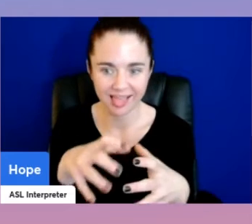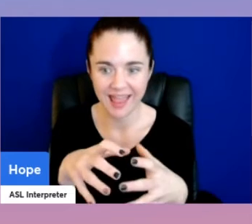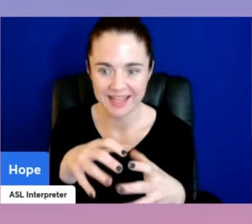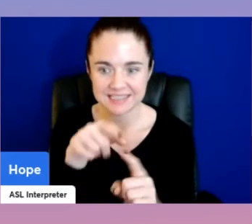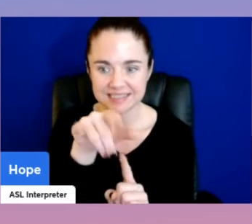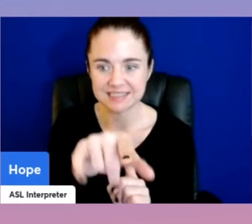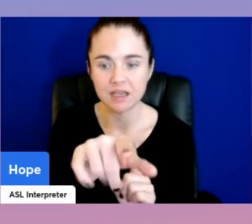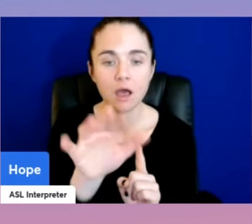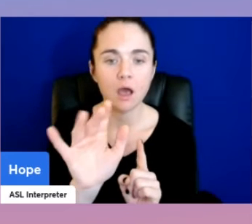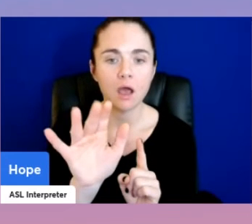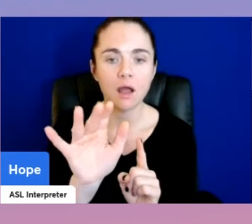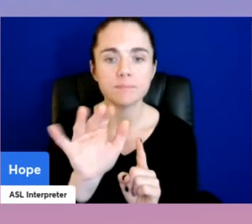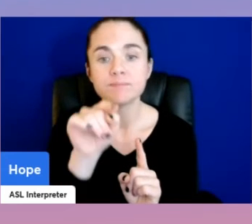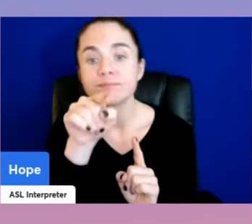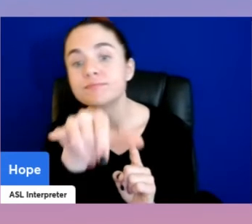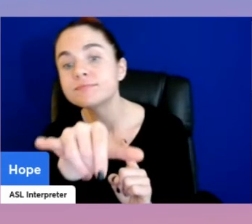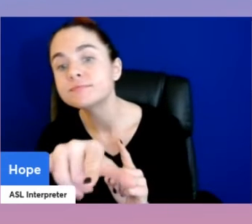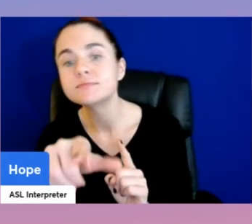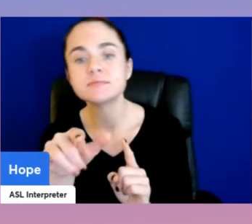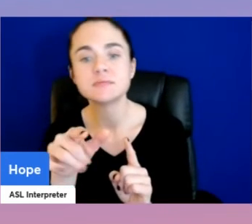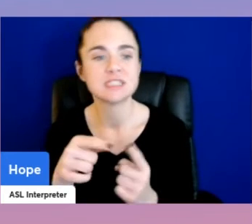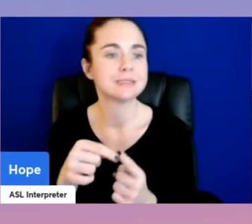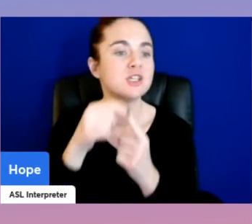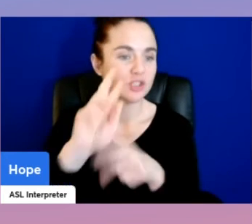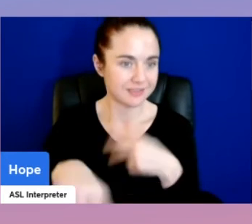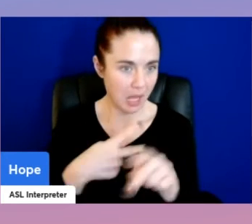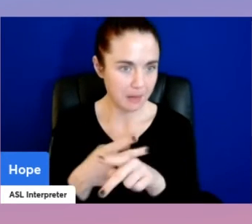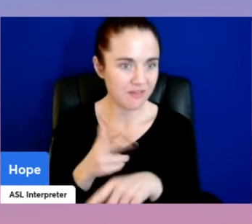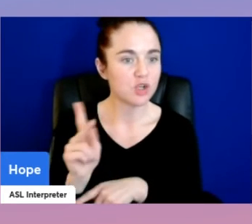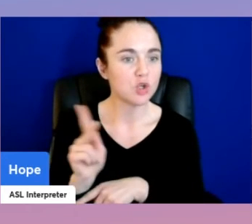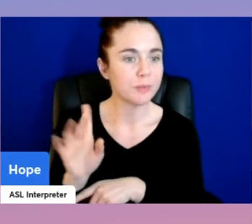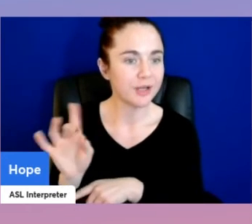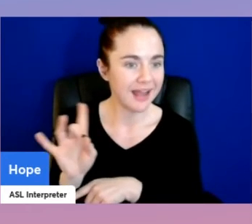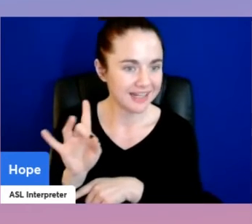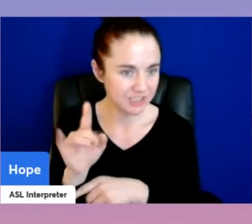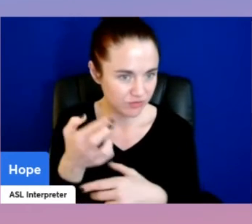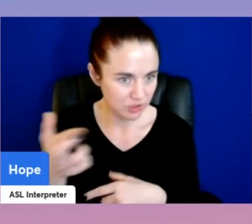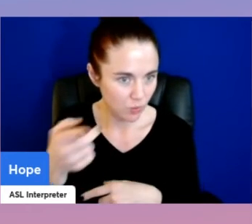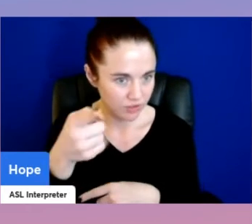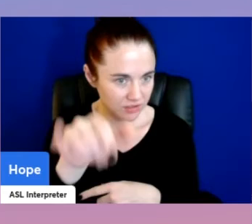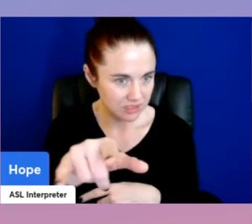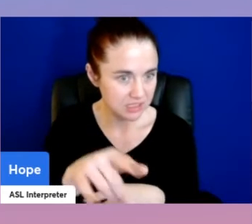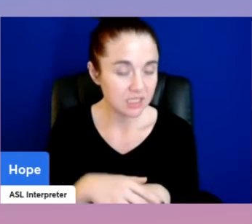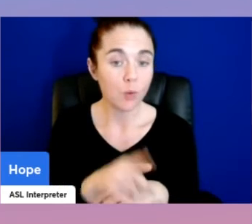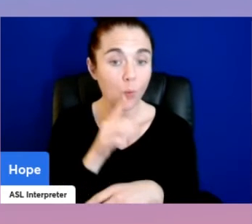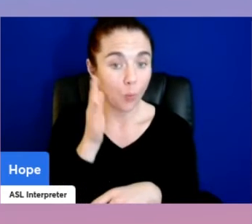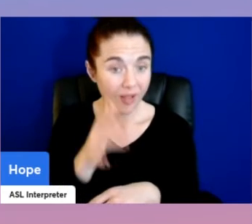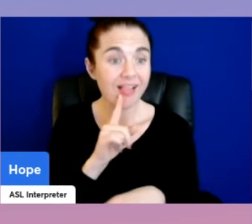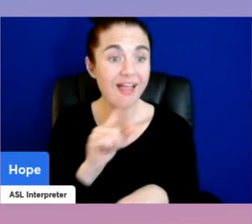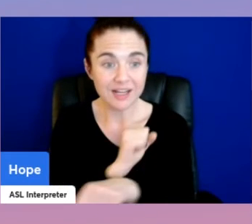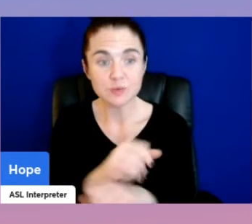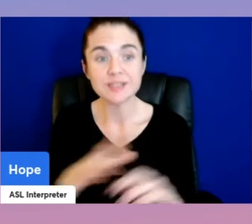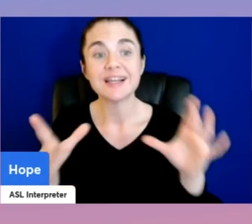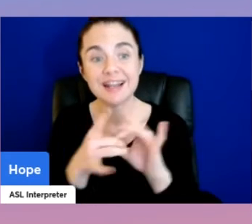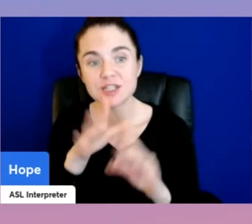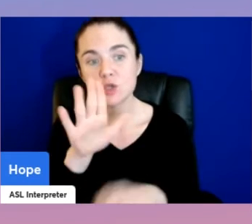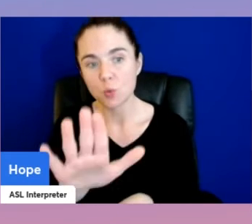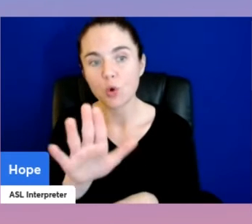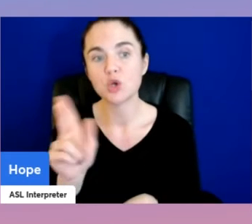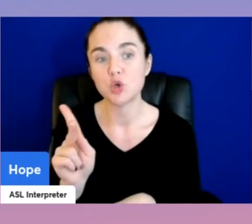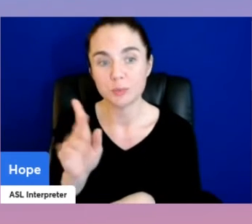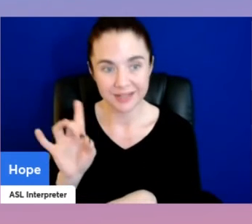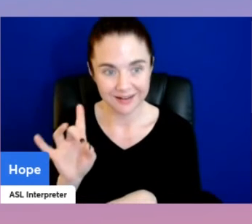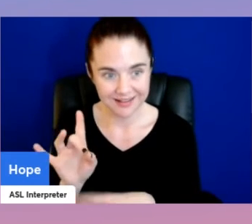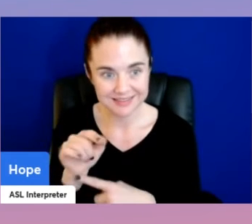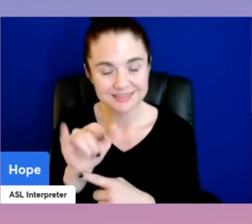secret provider class is a special type of Kubernetes resource that will actually connect your Kubernetes environment